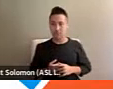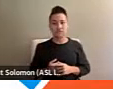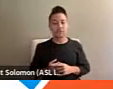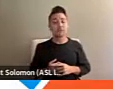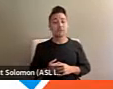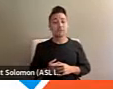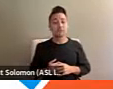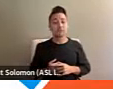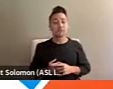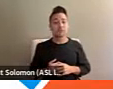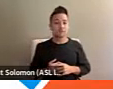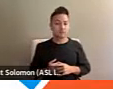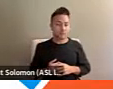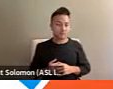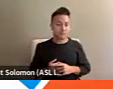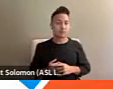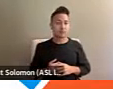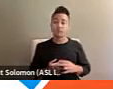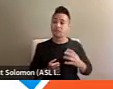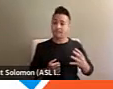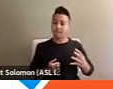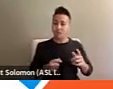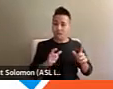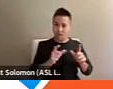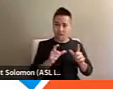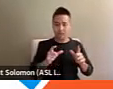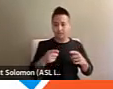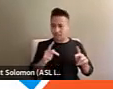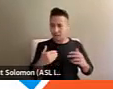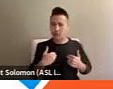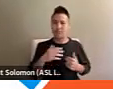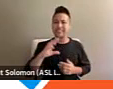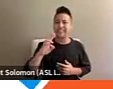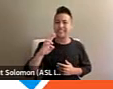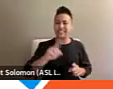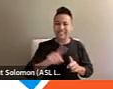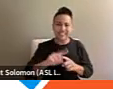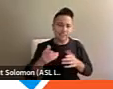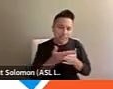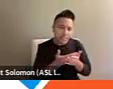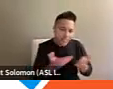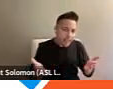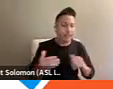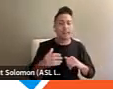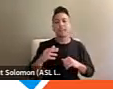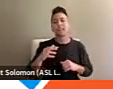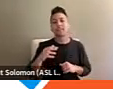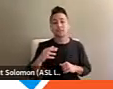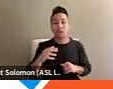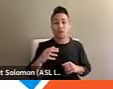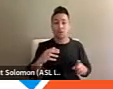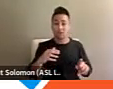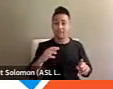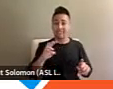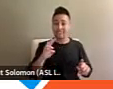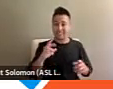6 different things in 6 different combinations, right? So that it creates 6 licenses that